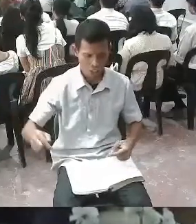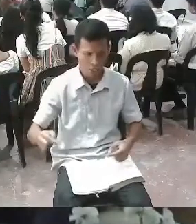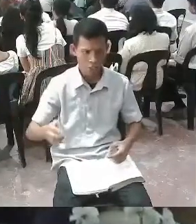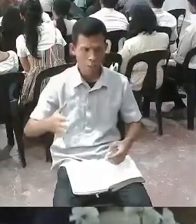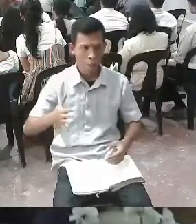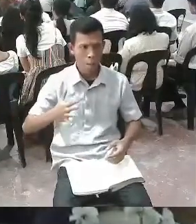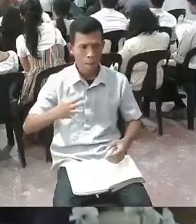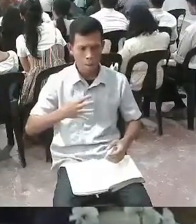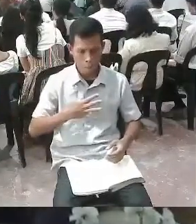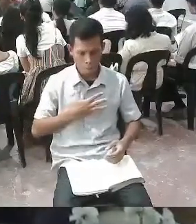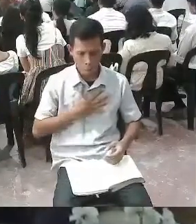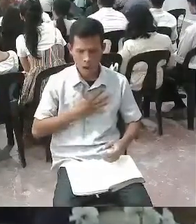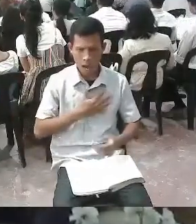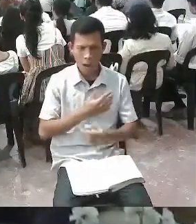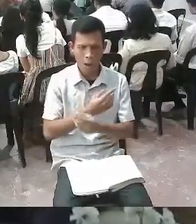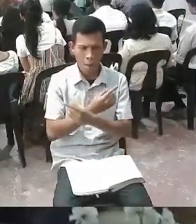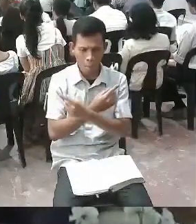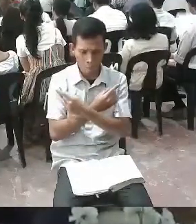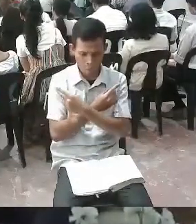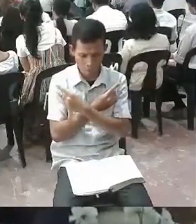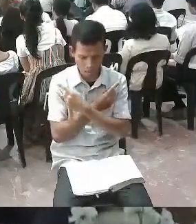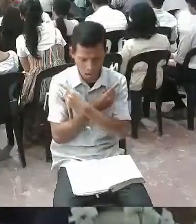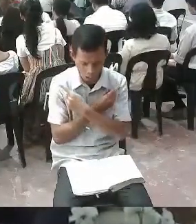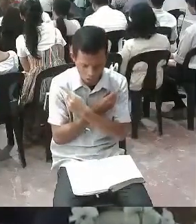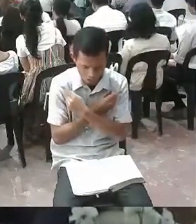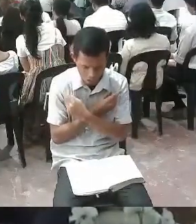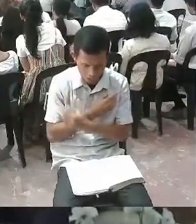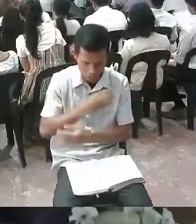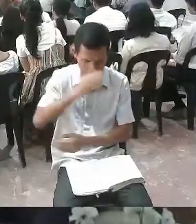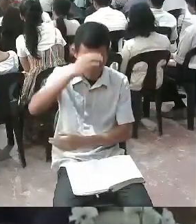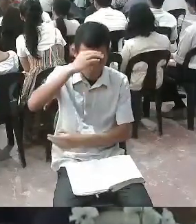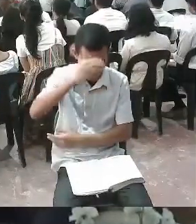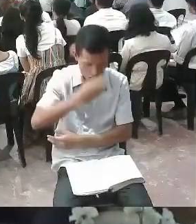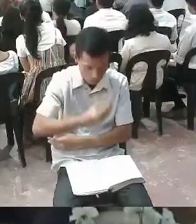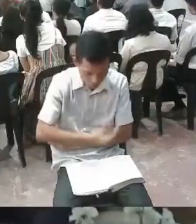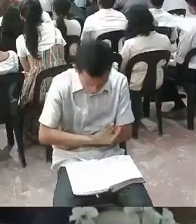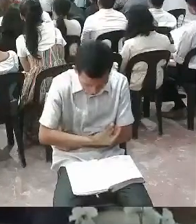my beloved Son.